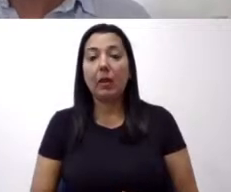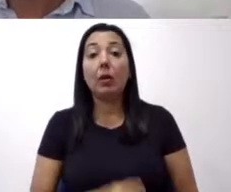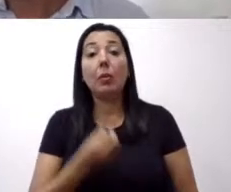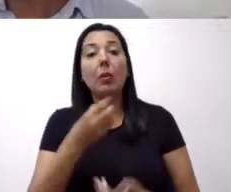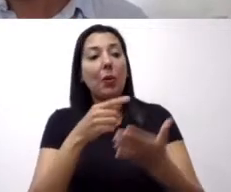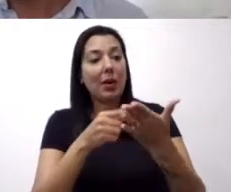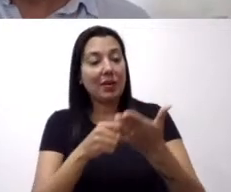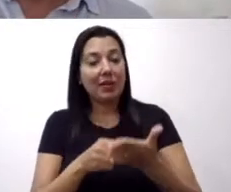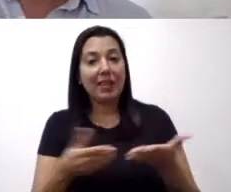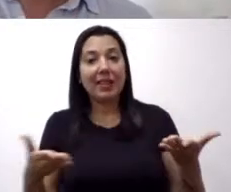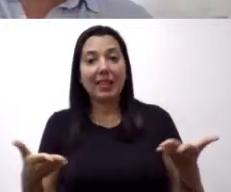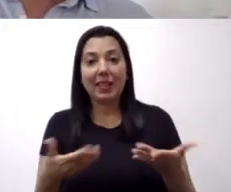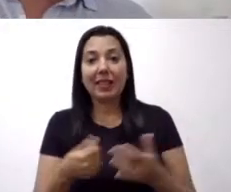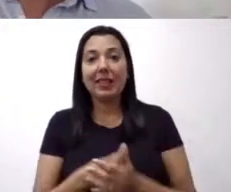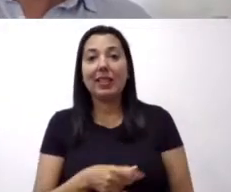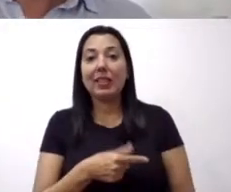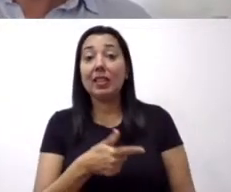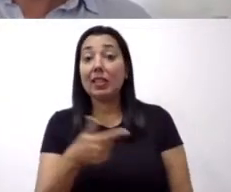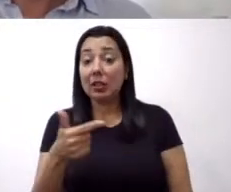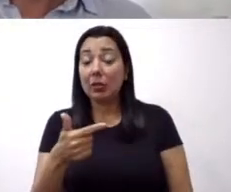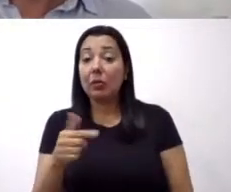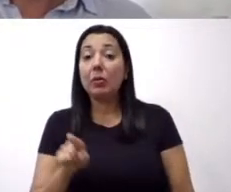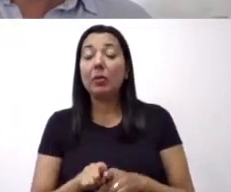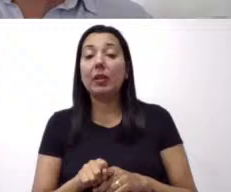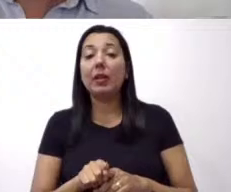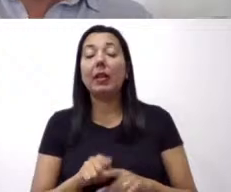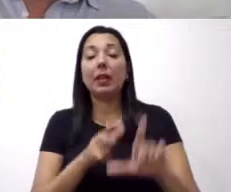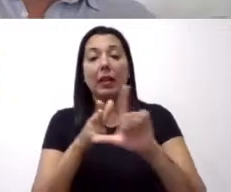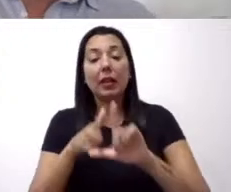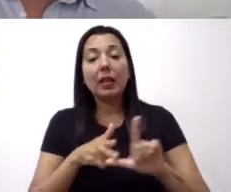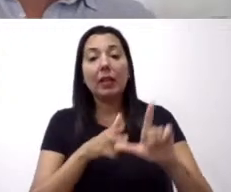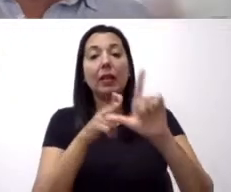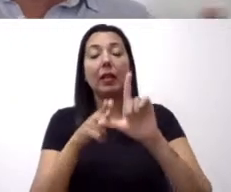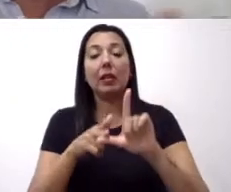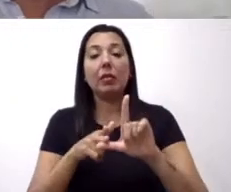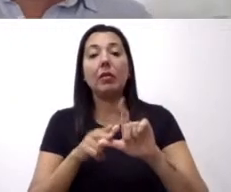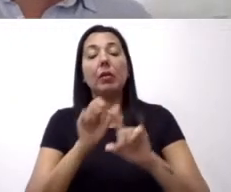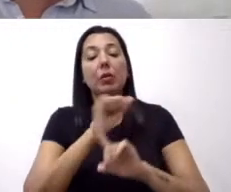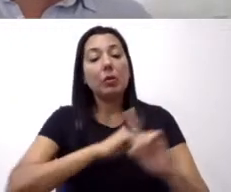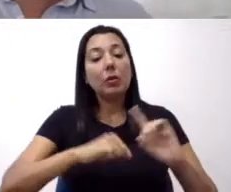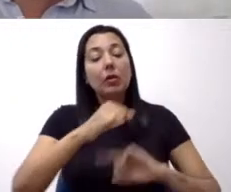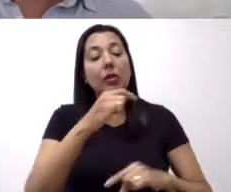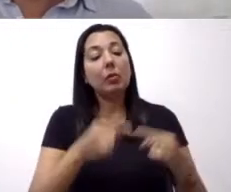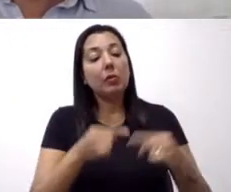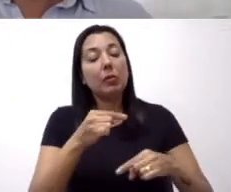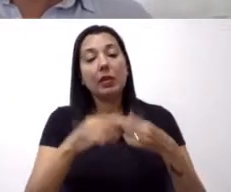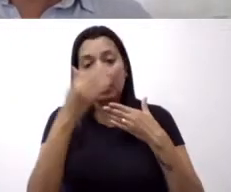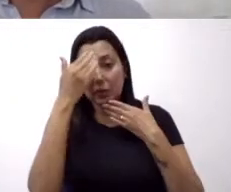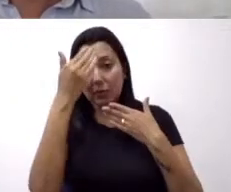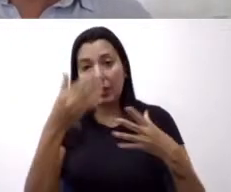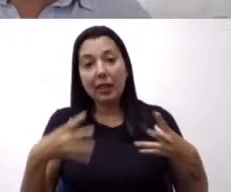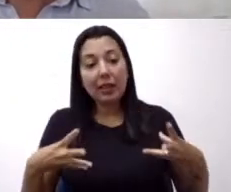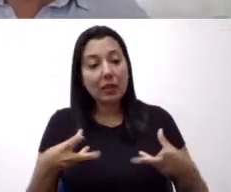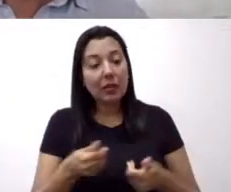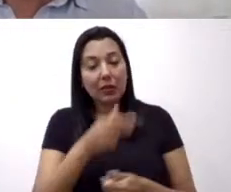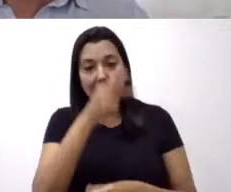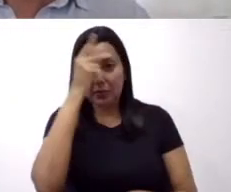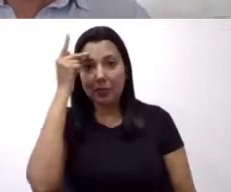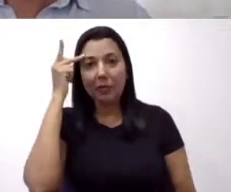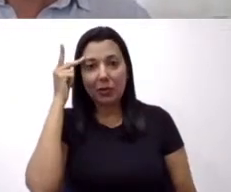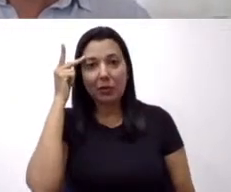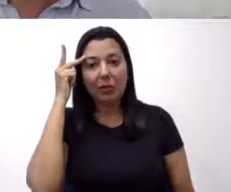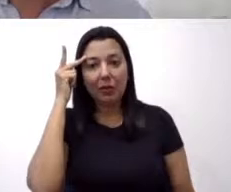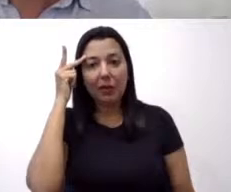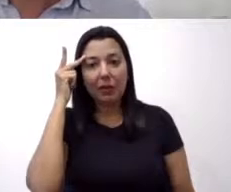public action. Thank you for all the staff of the National School